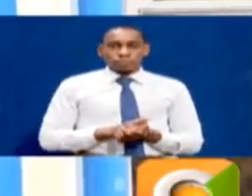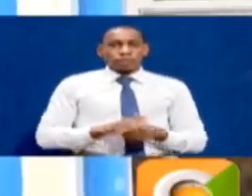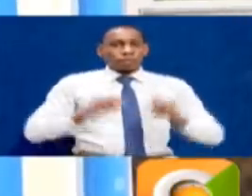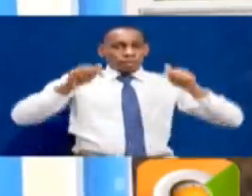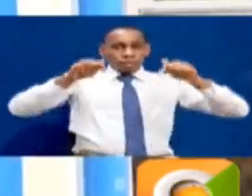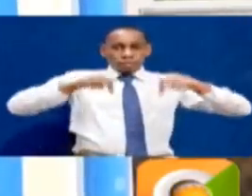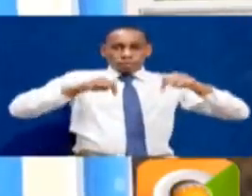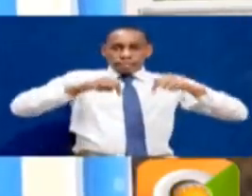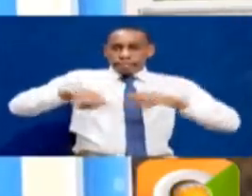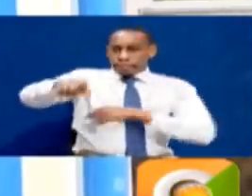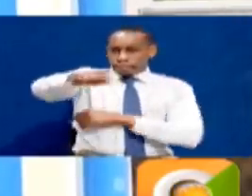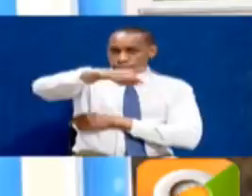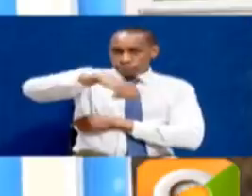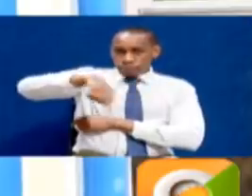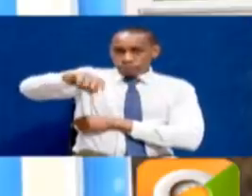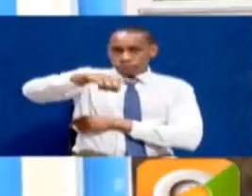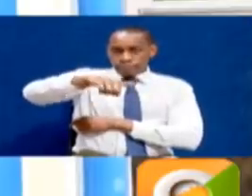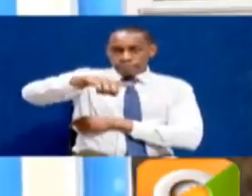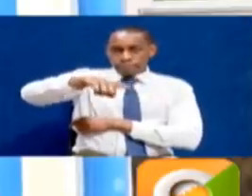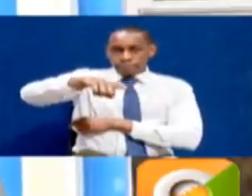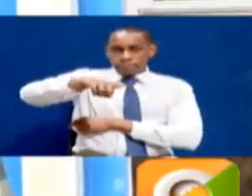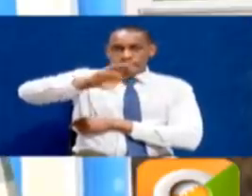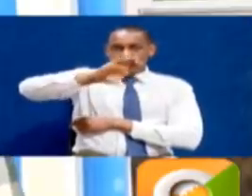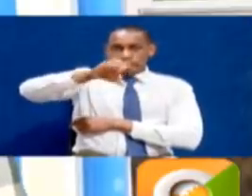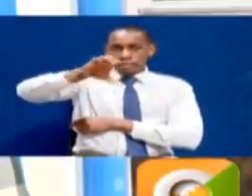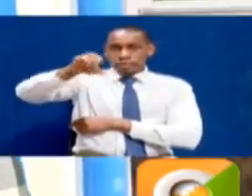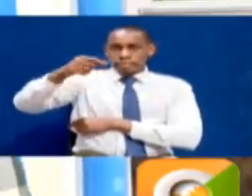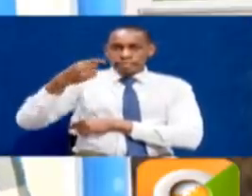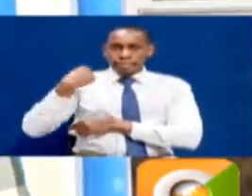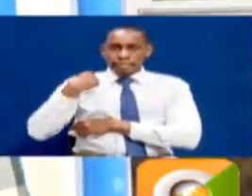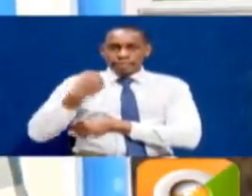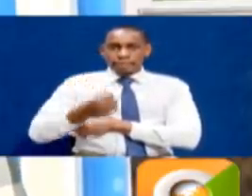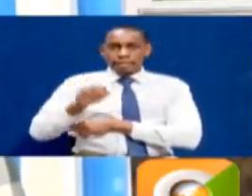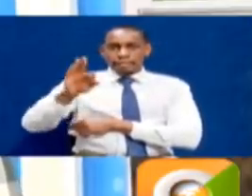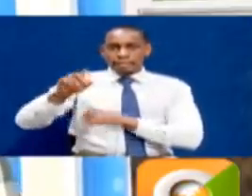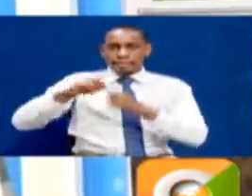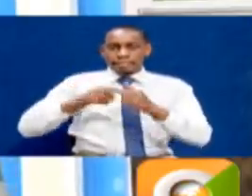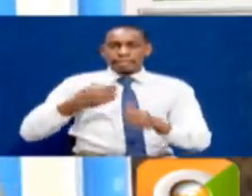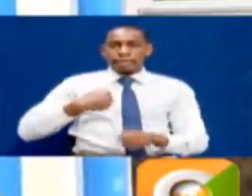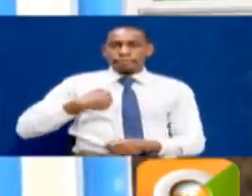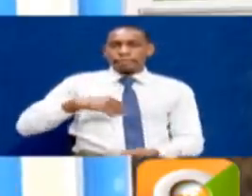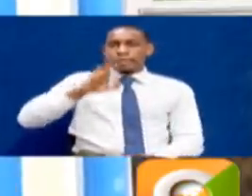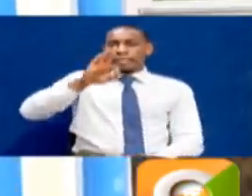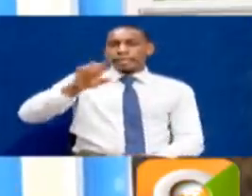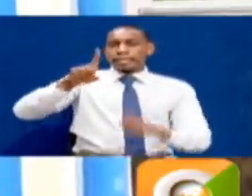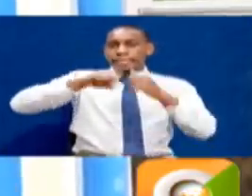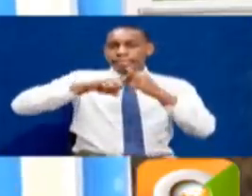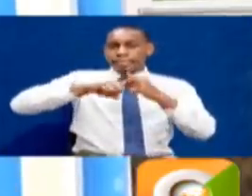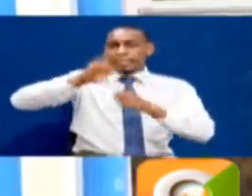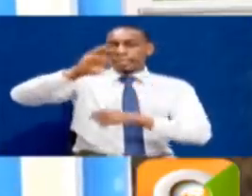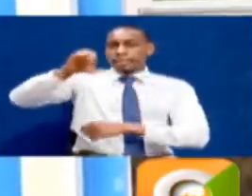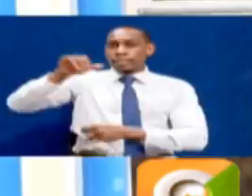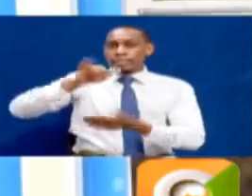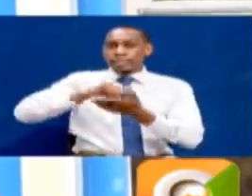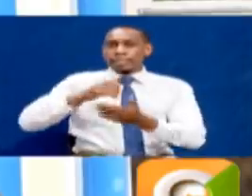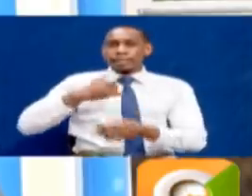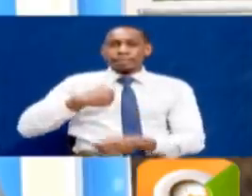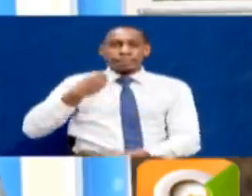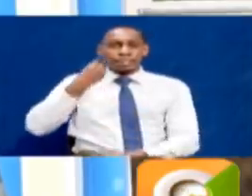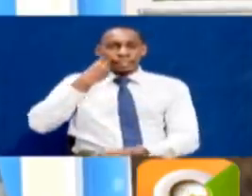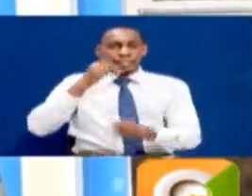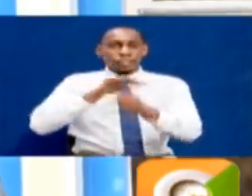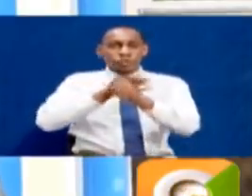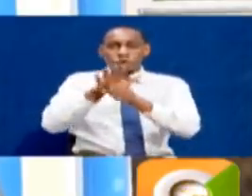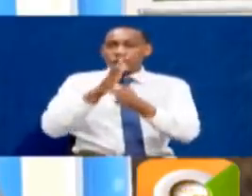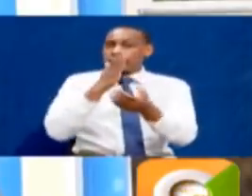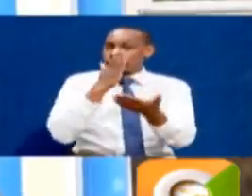Today, we are at county 36. We have 36 counties which have now positive